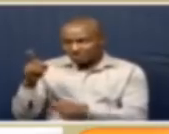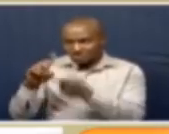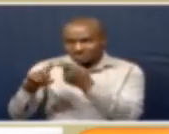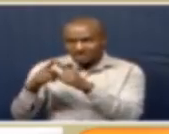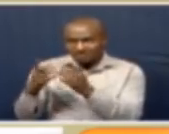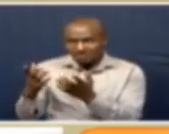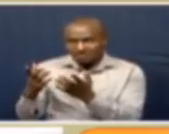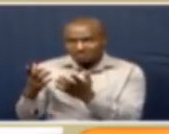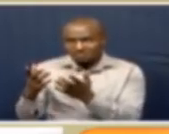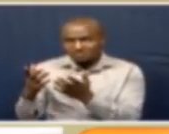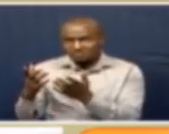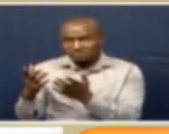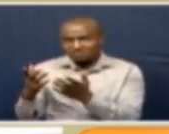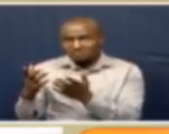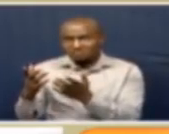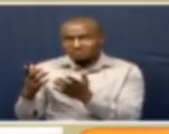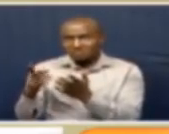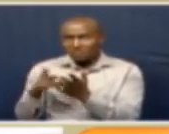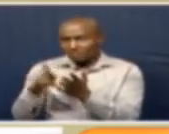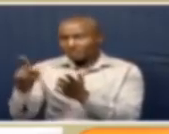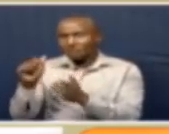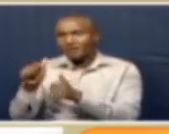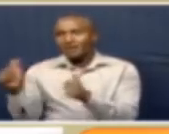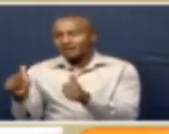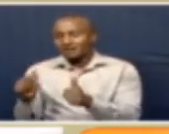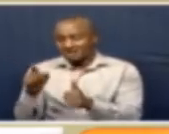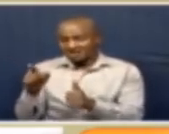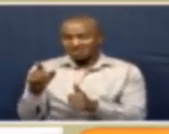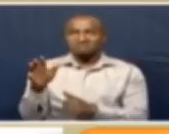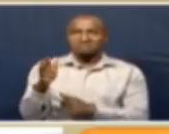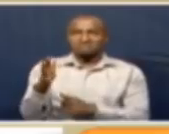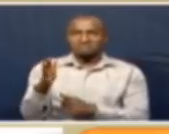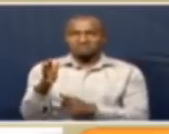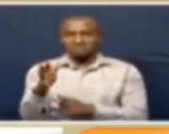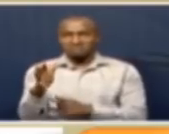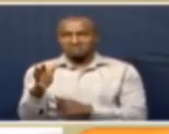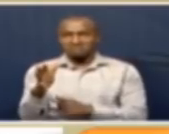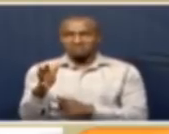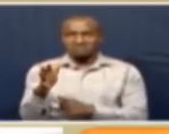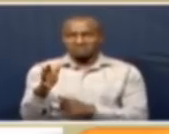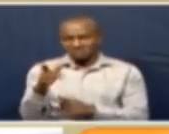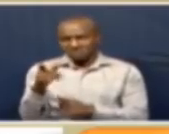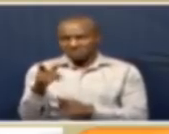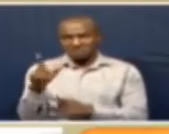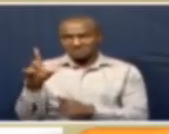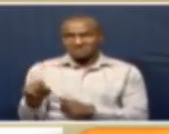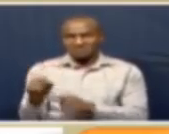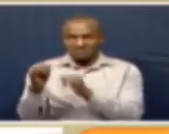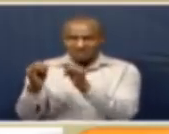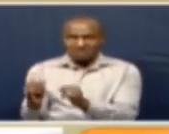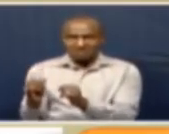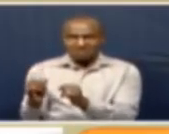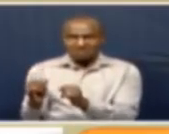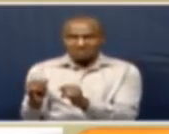and then they're like, they'll just pay you nicely, yeah? Mm-hmm. And then they look at you, they figure that you're a newbie and you don't